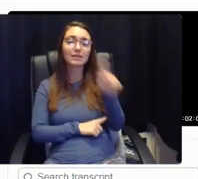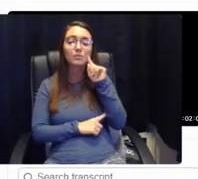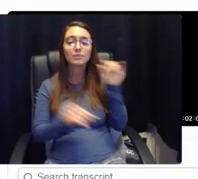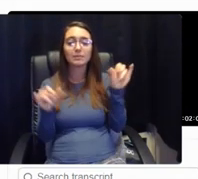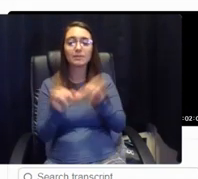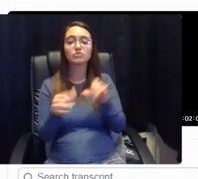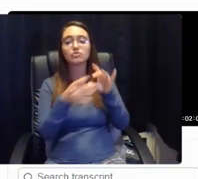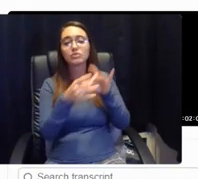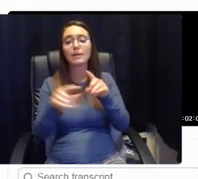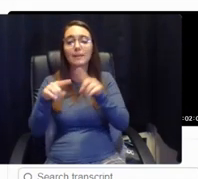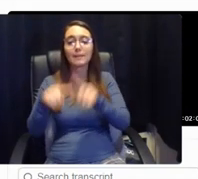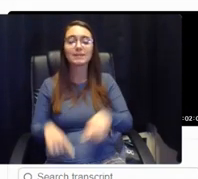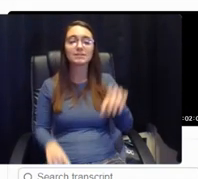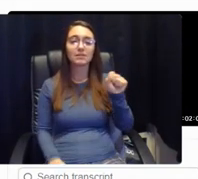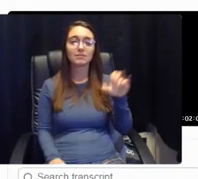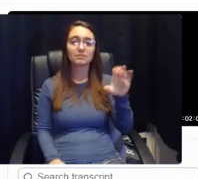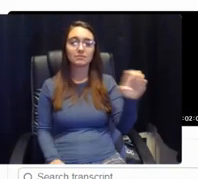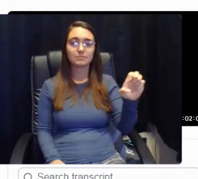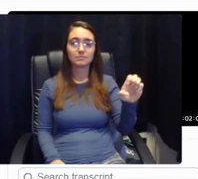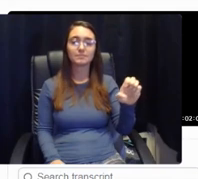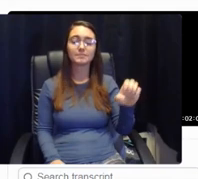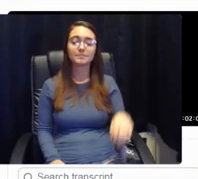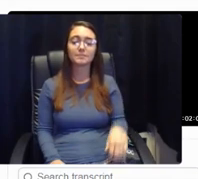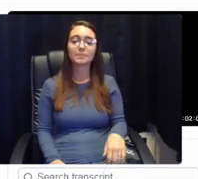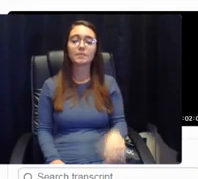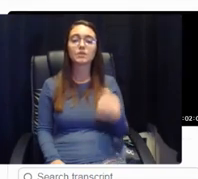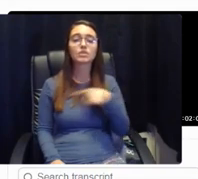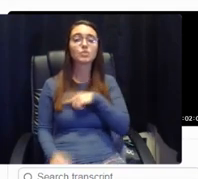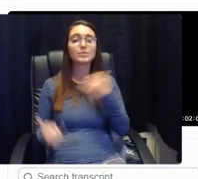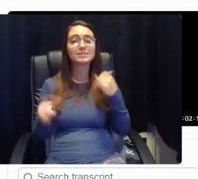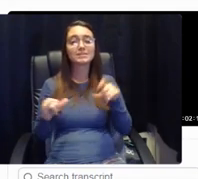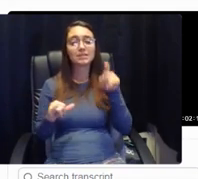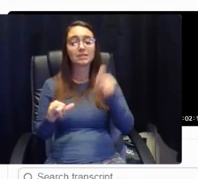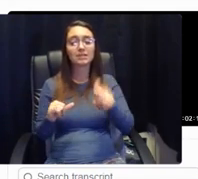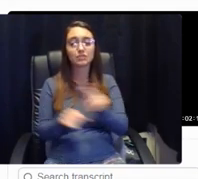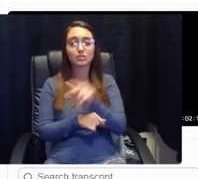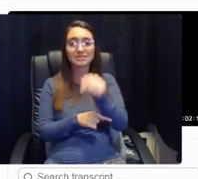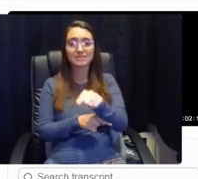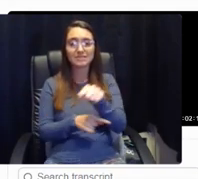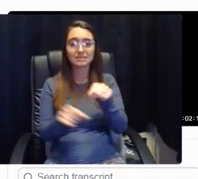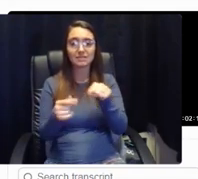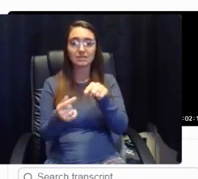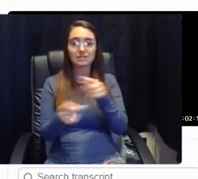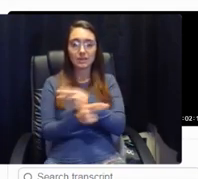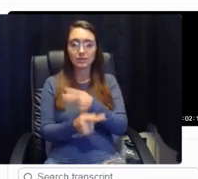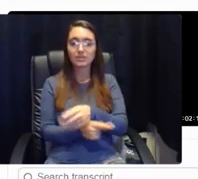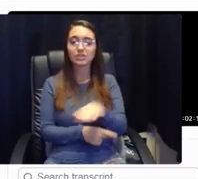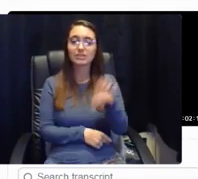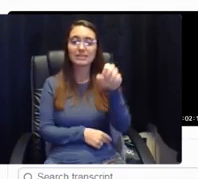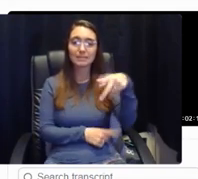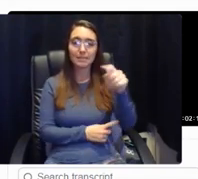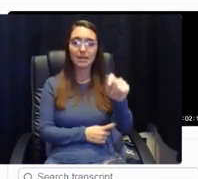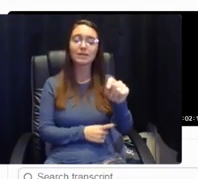standard Kalman electrodes. So we still have to, with this calculation, E platinum minus